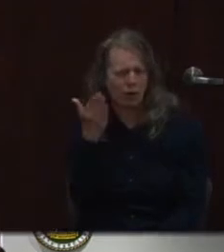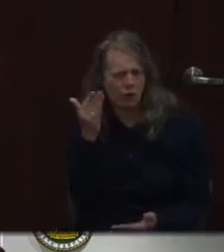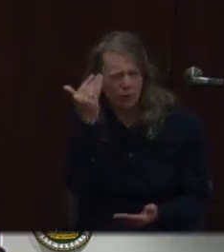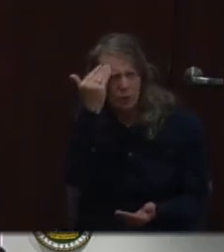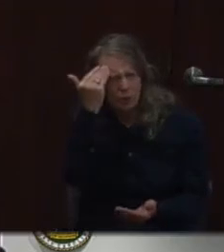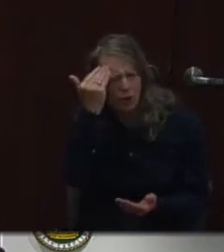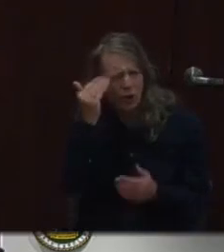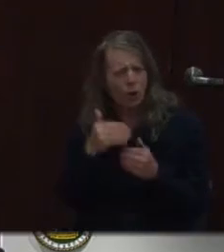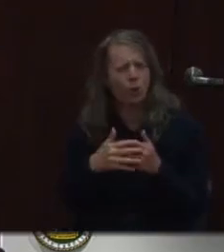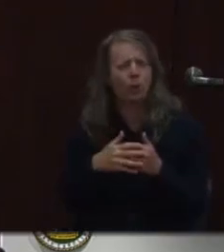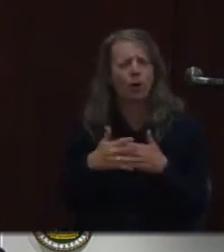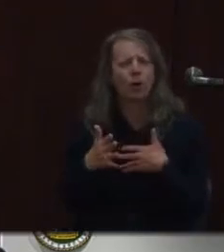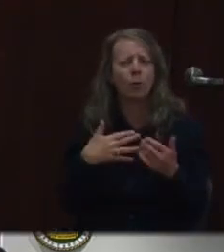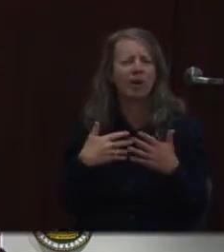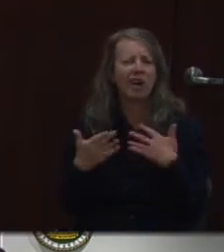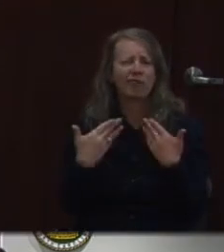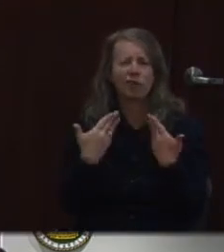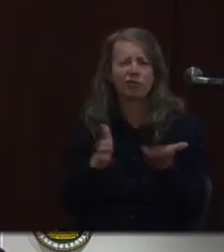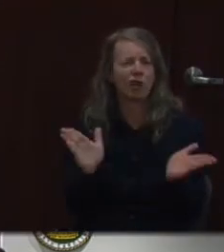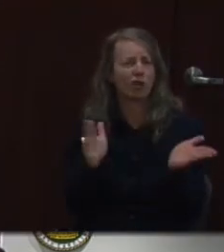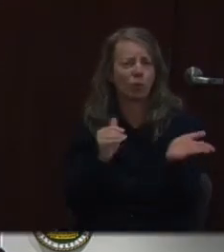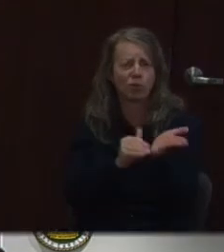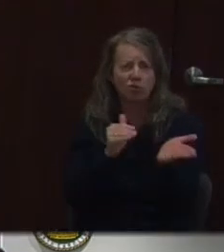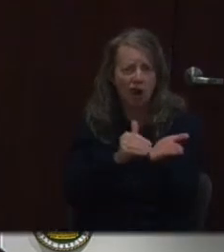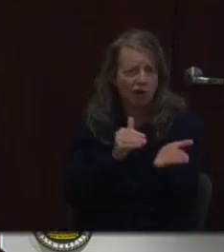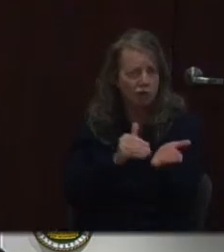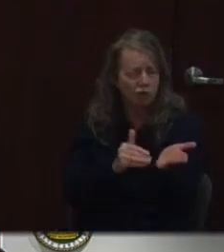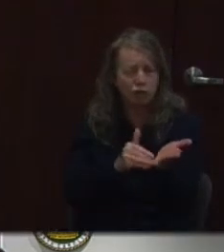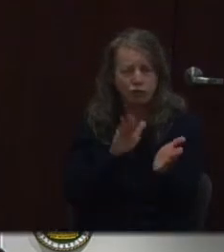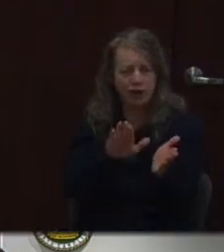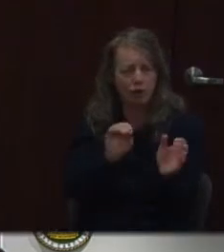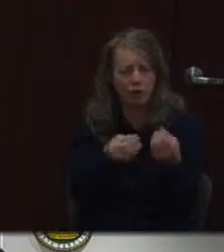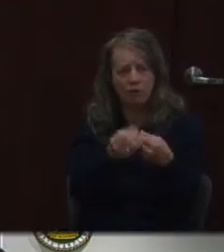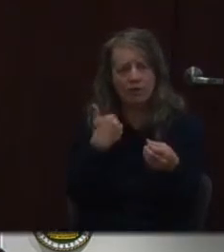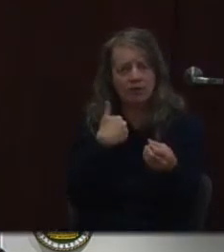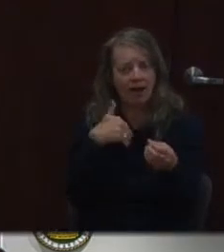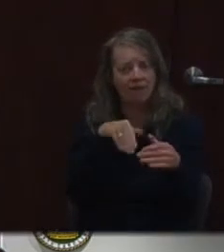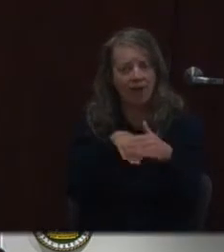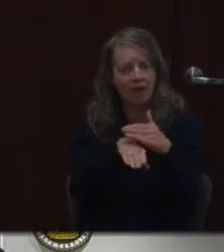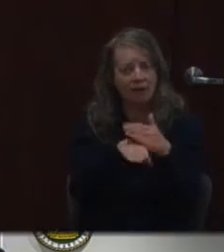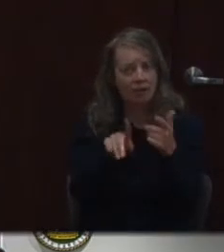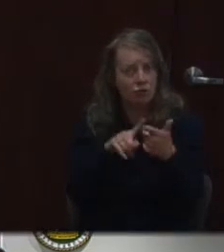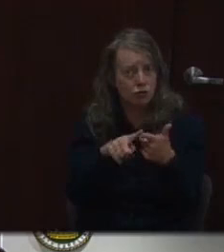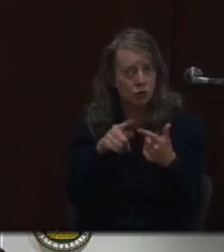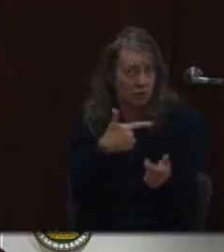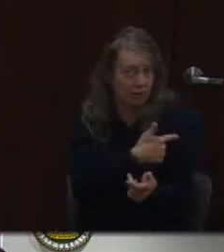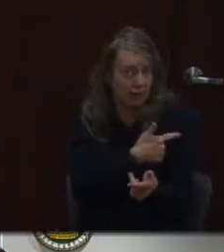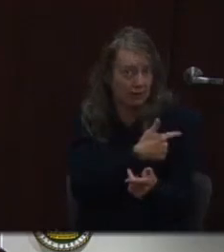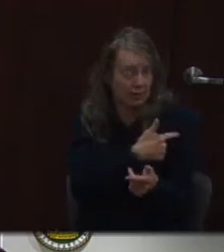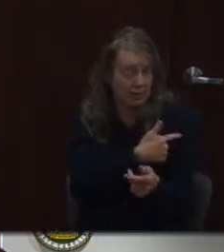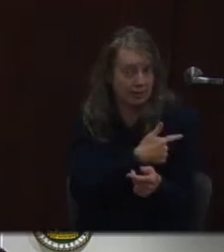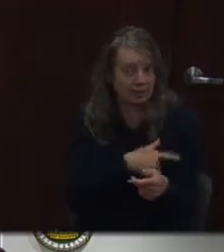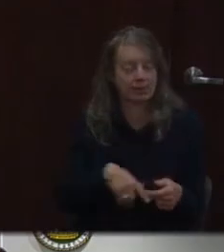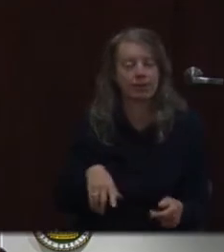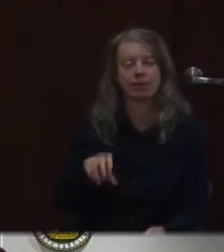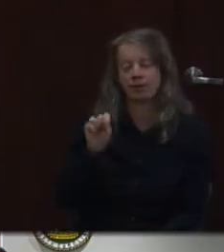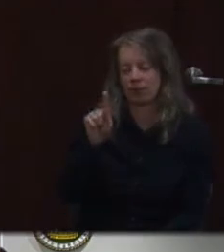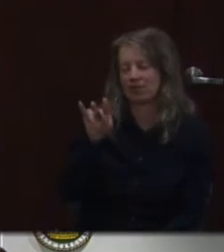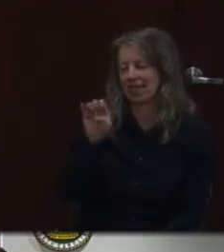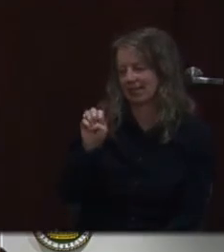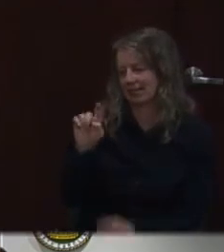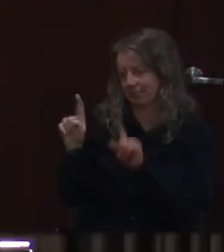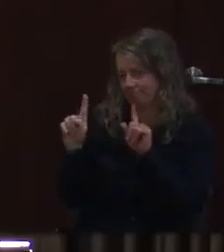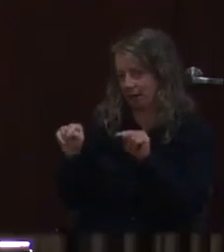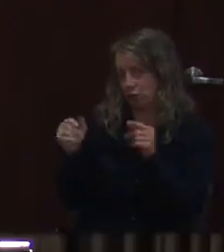general practitioner offices might get access to vaccine supply. So new providers are being added every